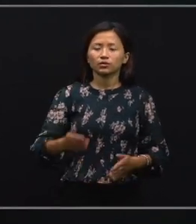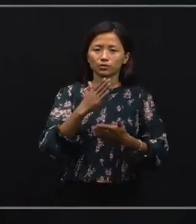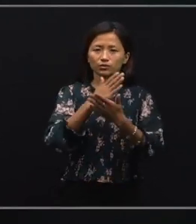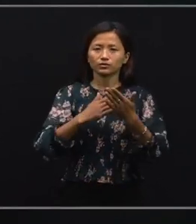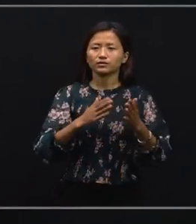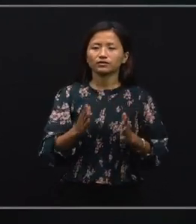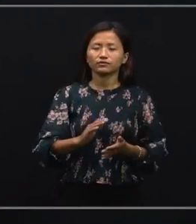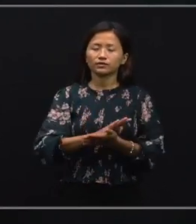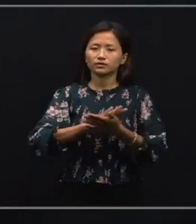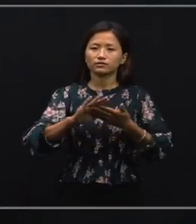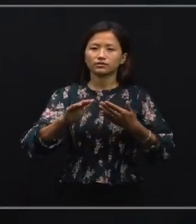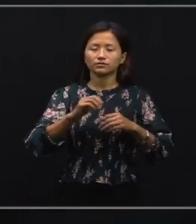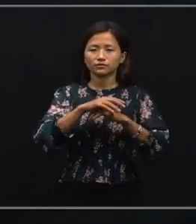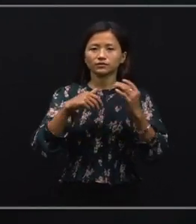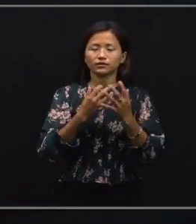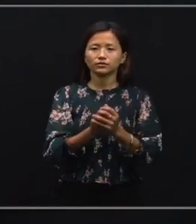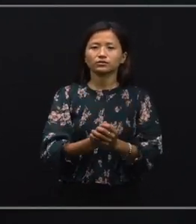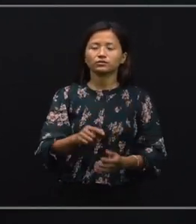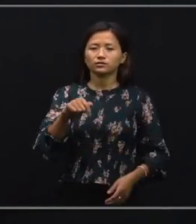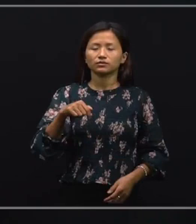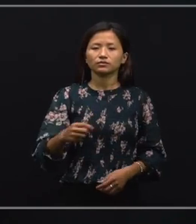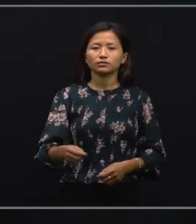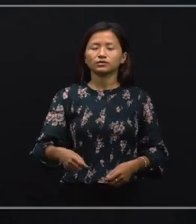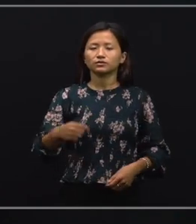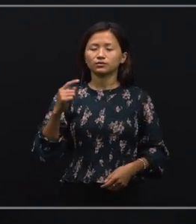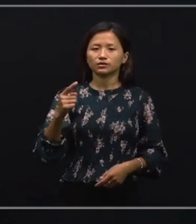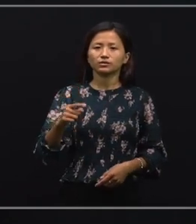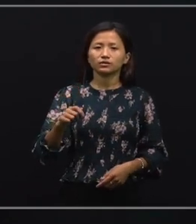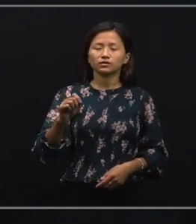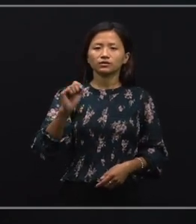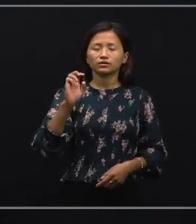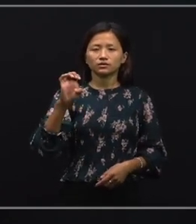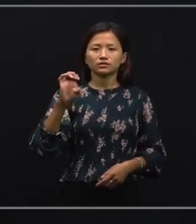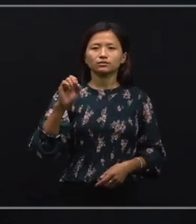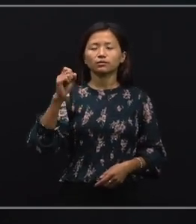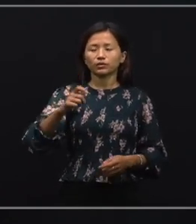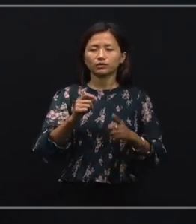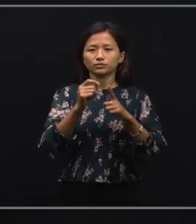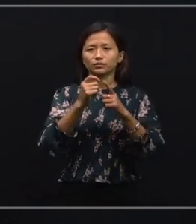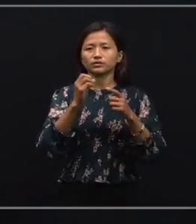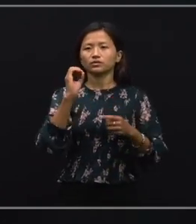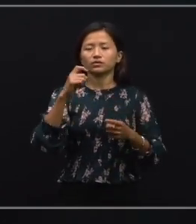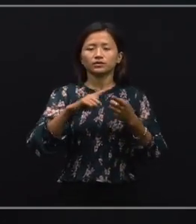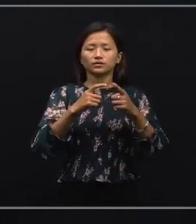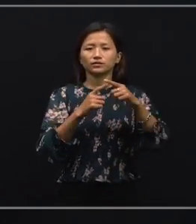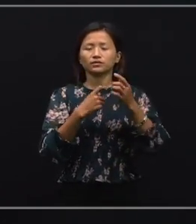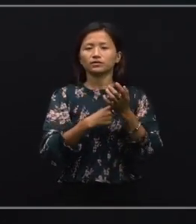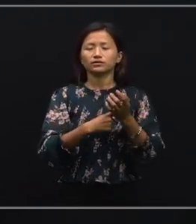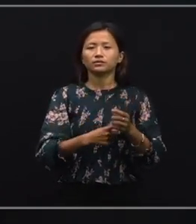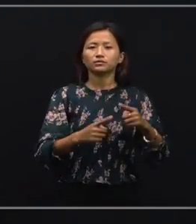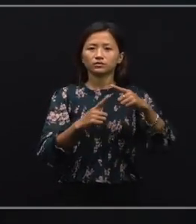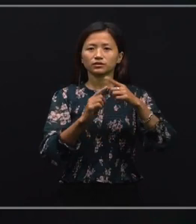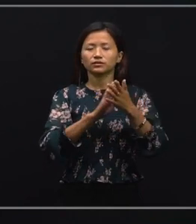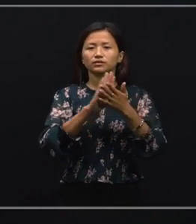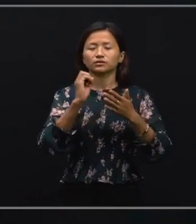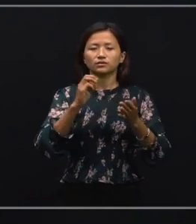literature portions are almost covered. Today we will be doing Lord Ullin's Daughter, which is a poetry written by Thomas Campbell.